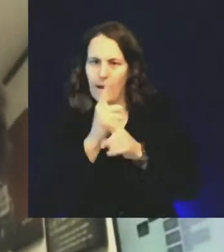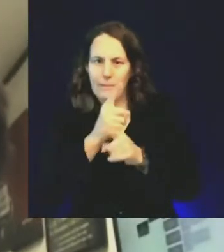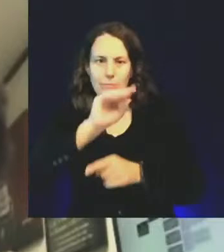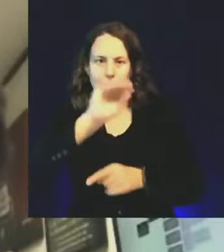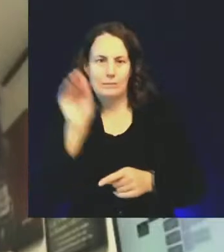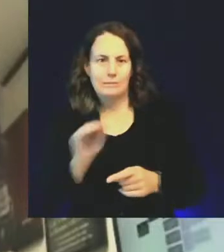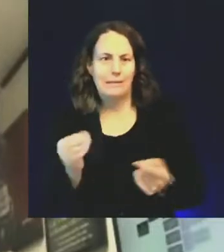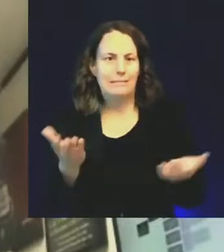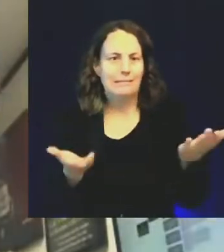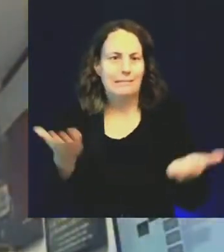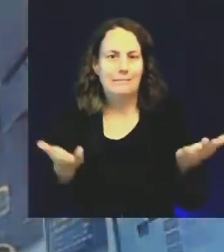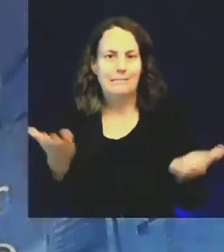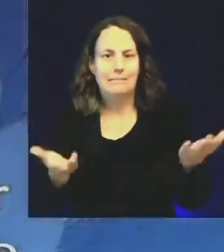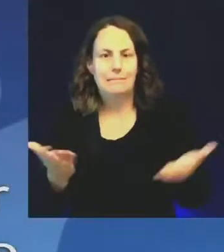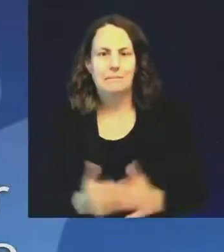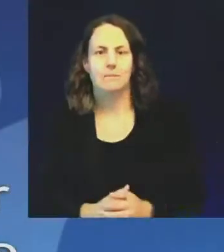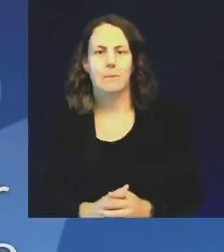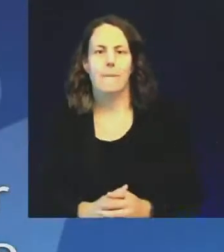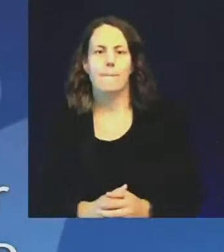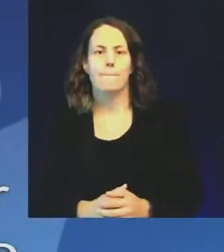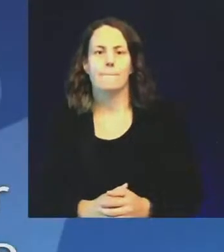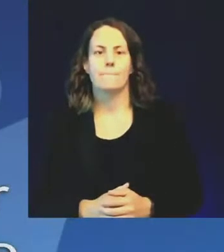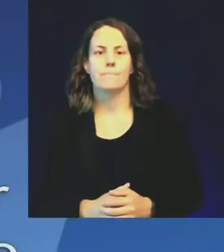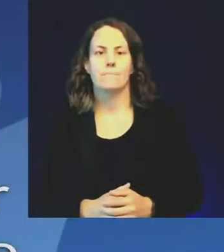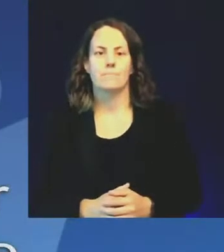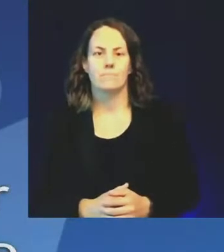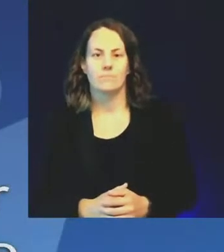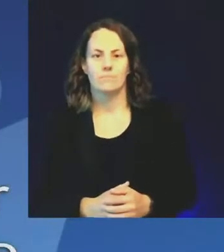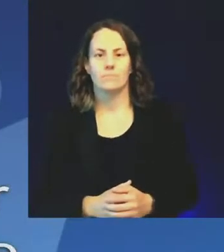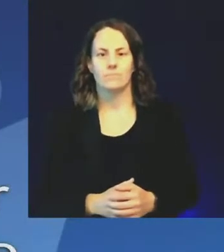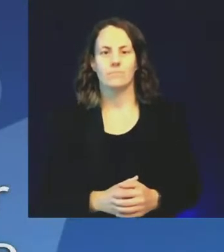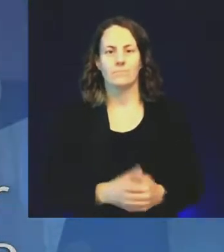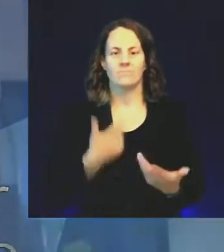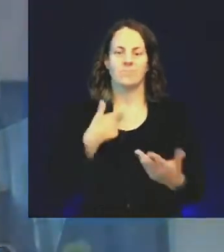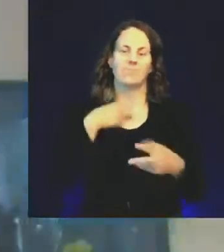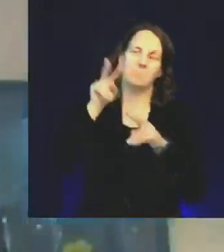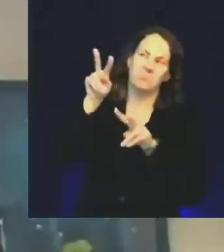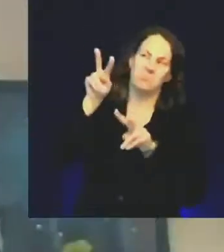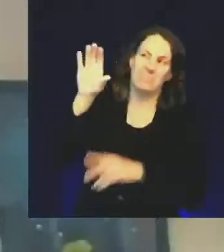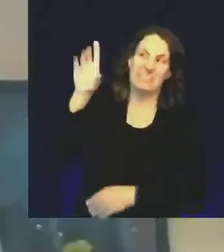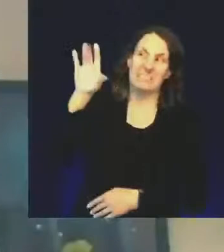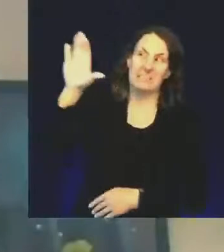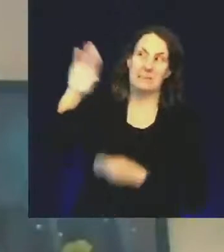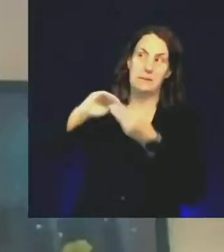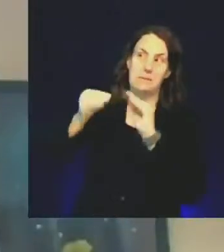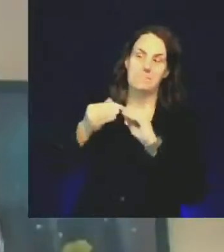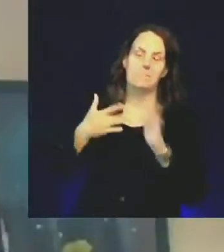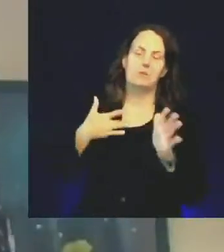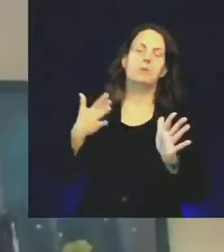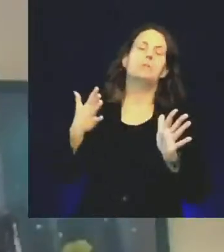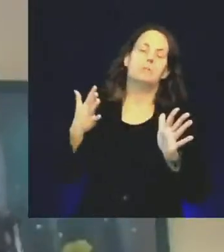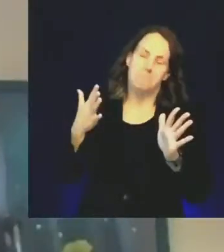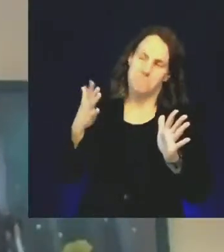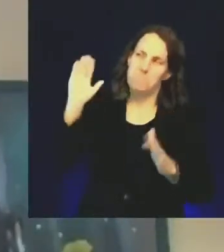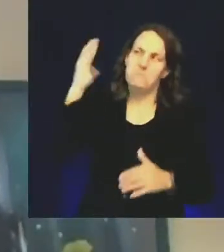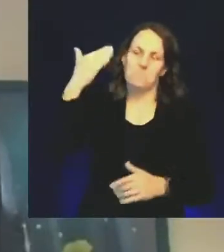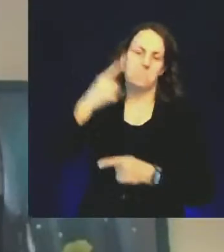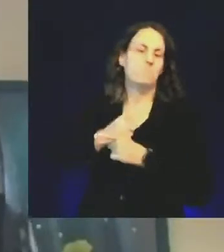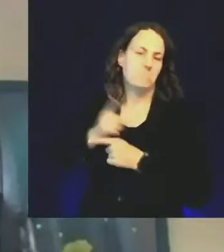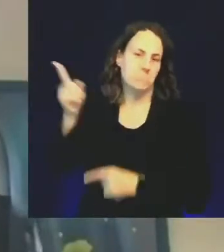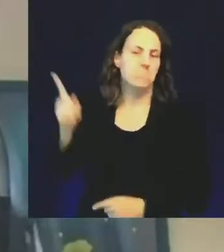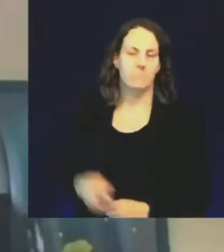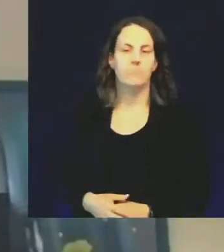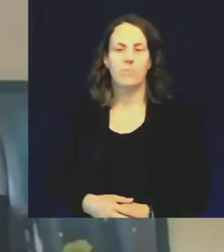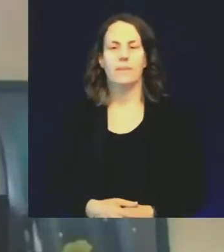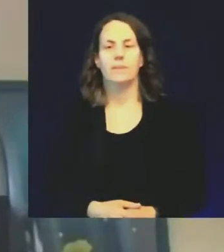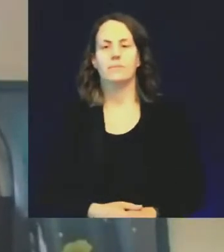are. And I'll just add to that, based on conversations this week, is that the goal is